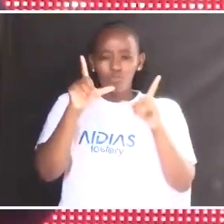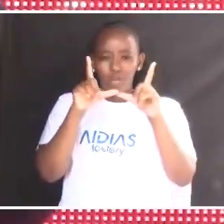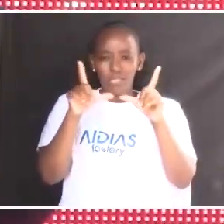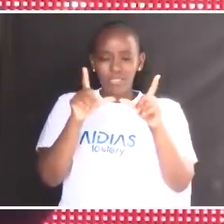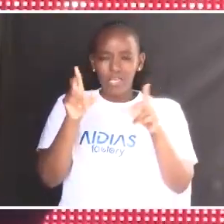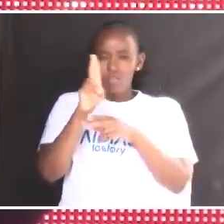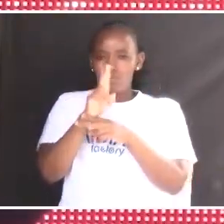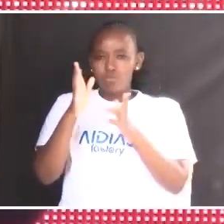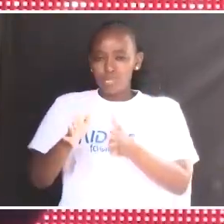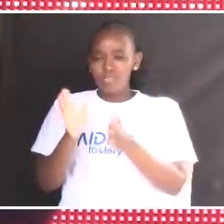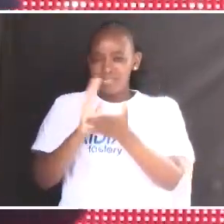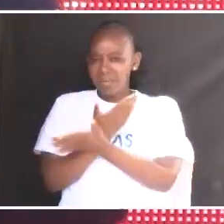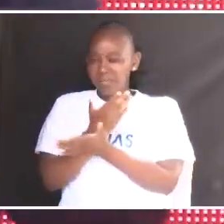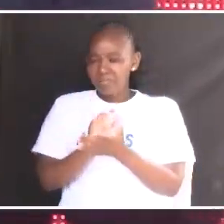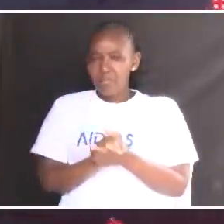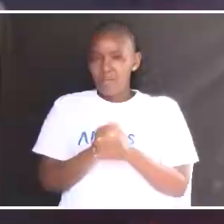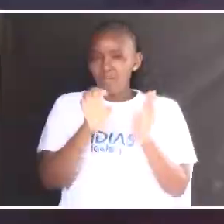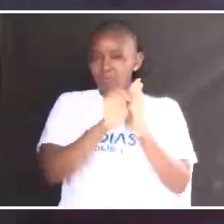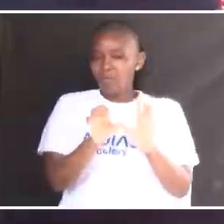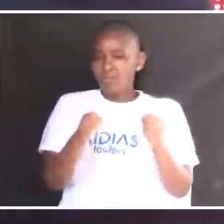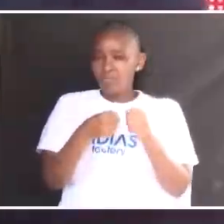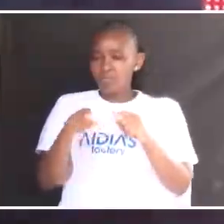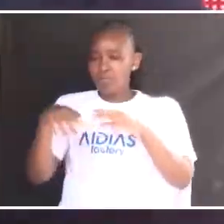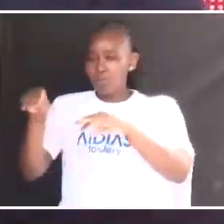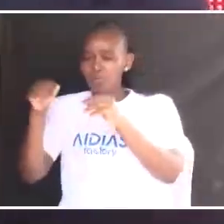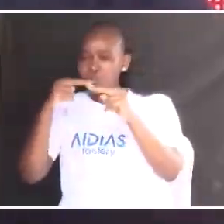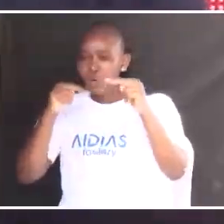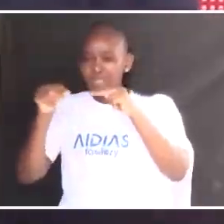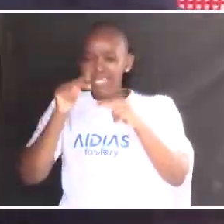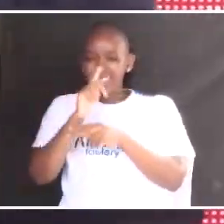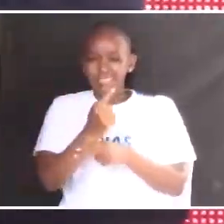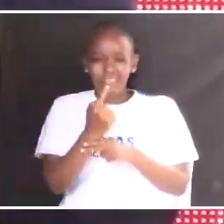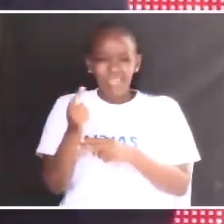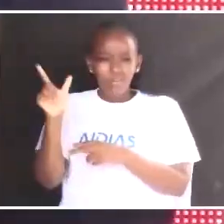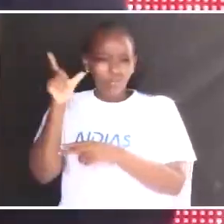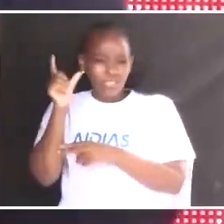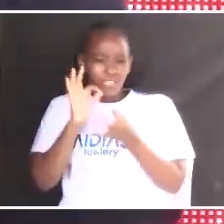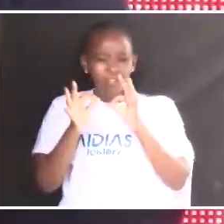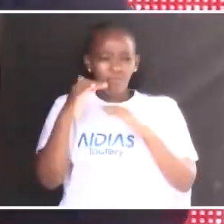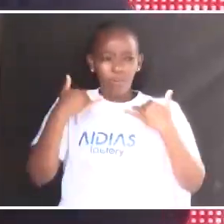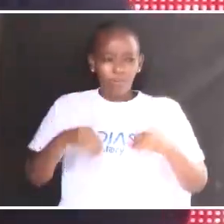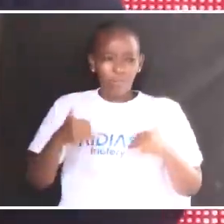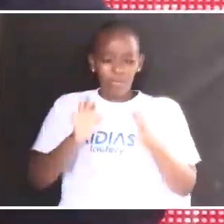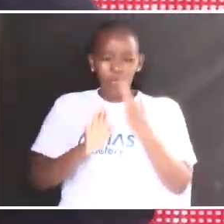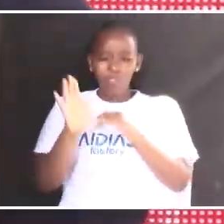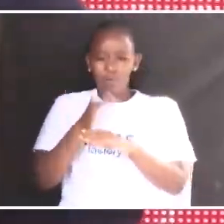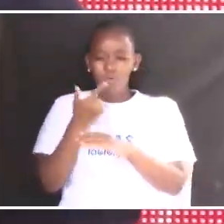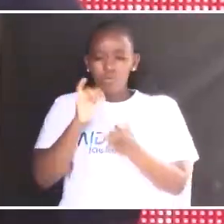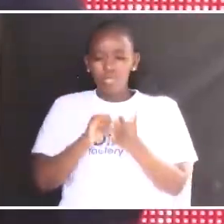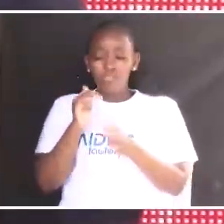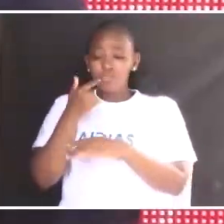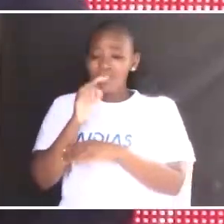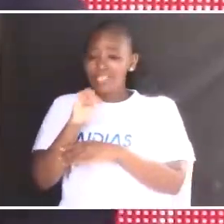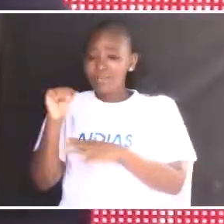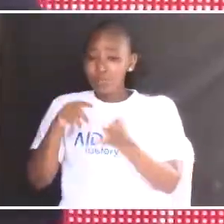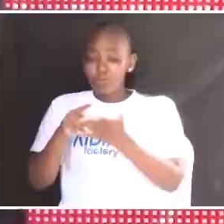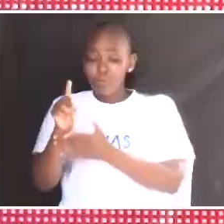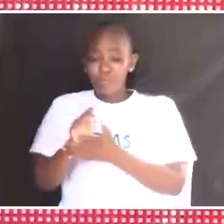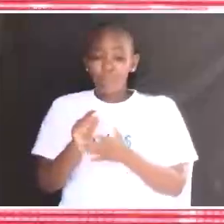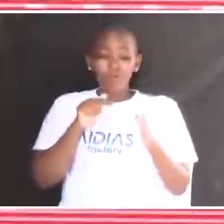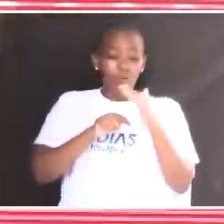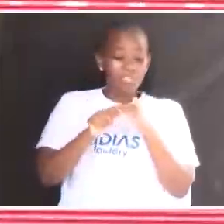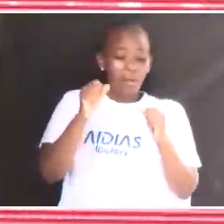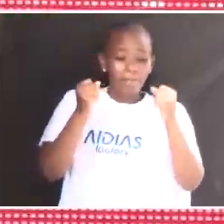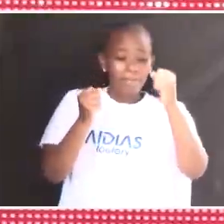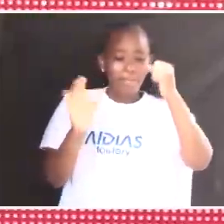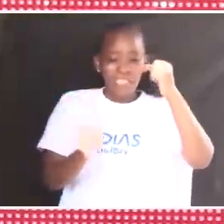some users. For example, huwezi enda kwa kila hoteli kusikiza kama watacheza wimbo yako ili uambie wakulipe, ama utaingia kwa kila